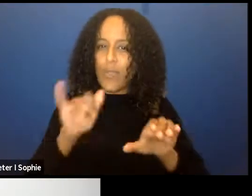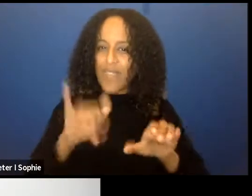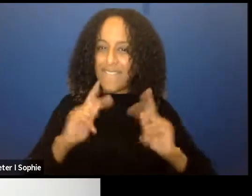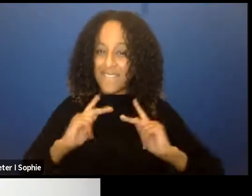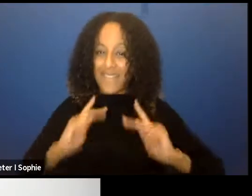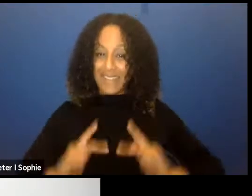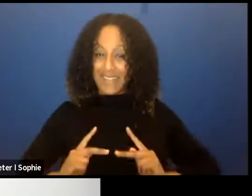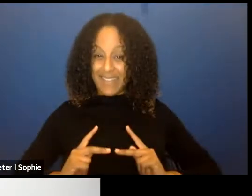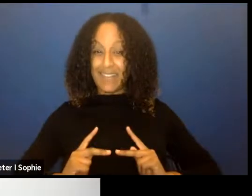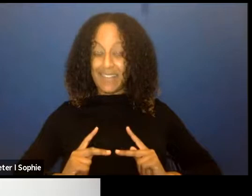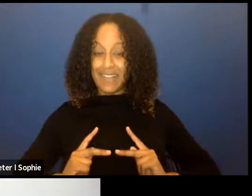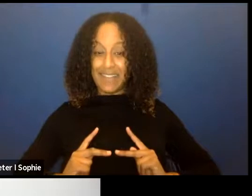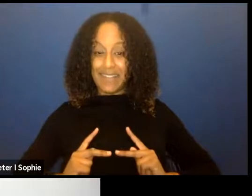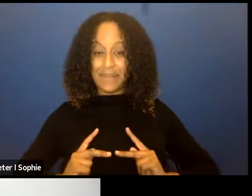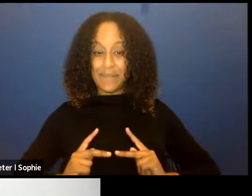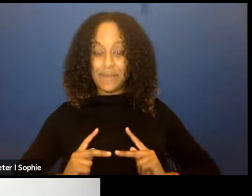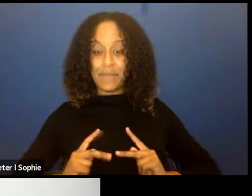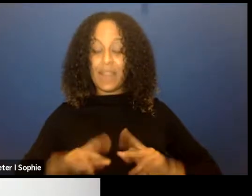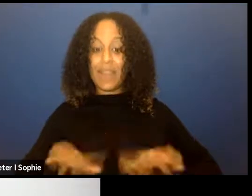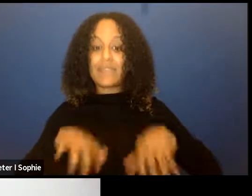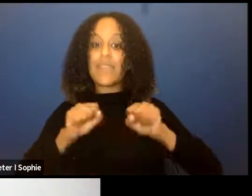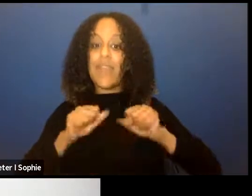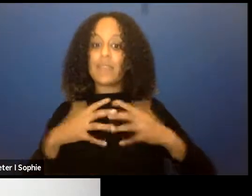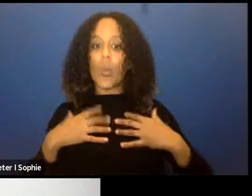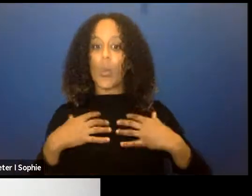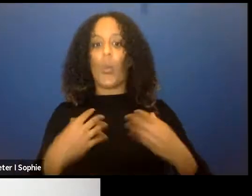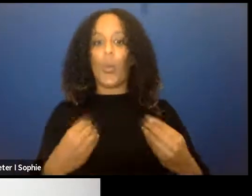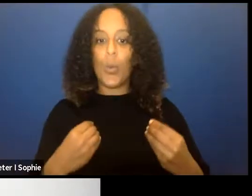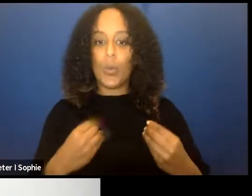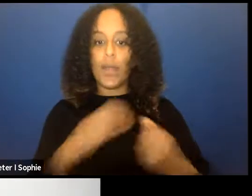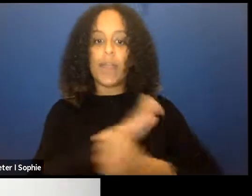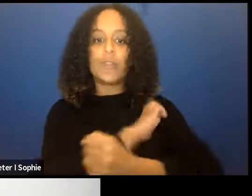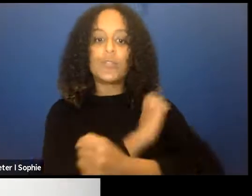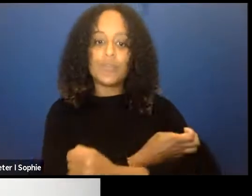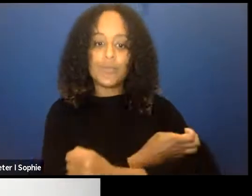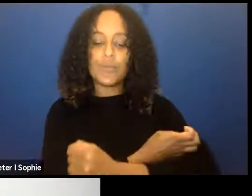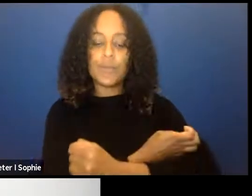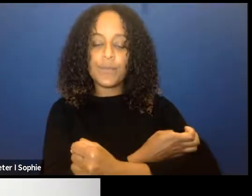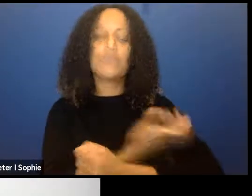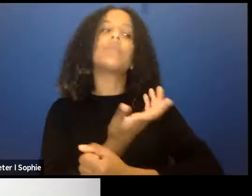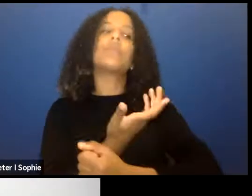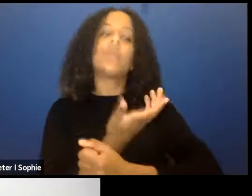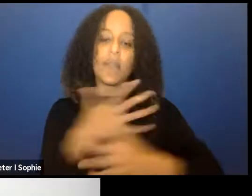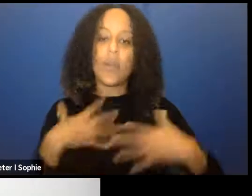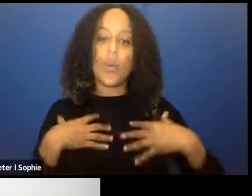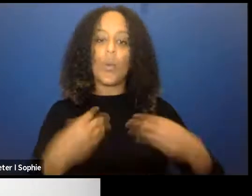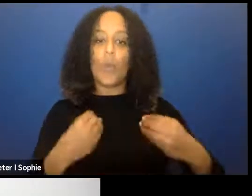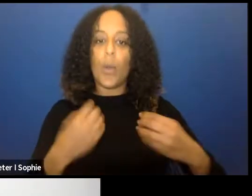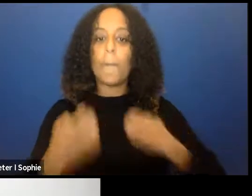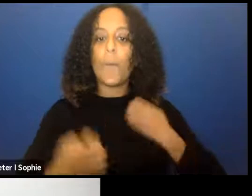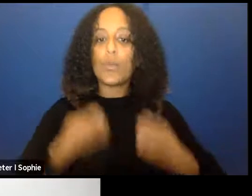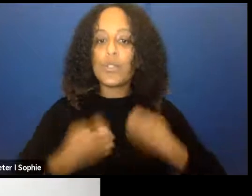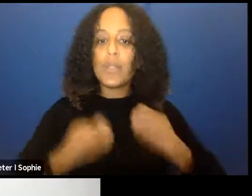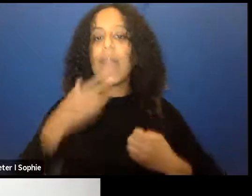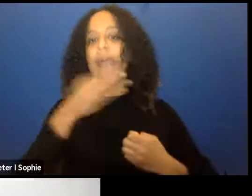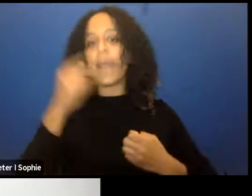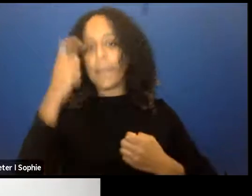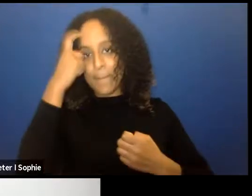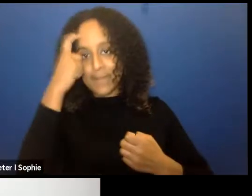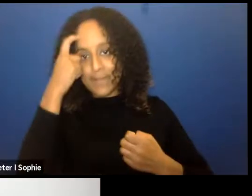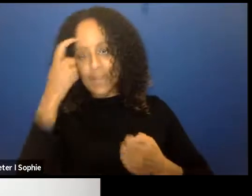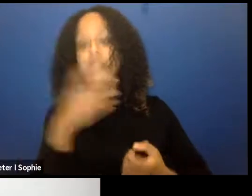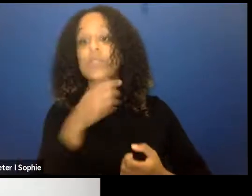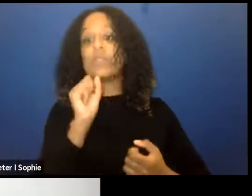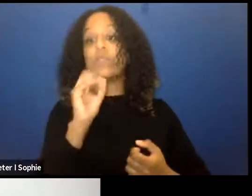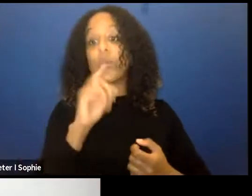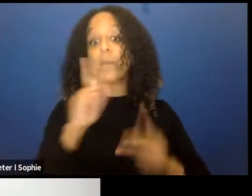physically um, it takes a lot out of me physically, and it takes a lot out of me emotionally and mentally. So when people are able